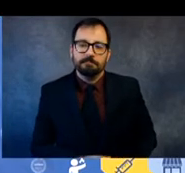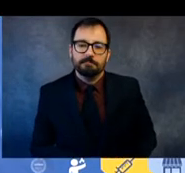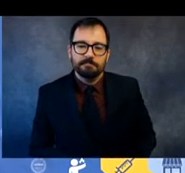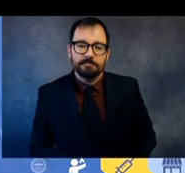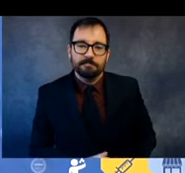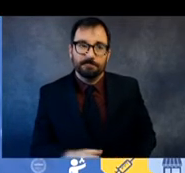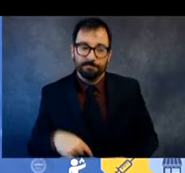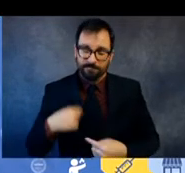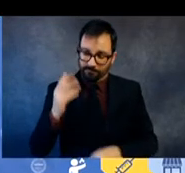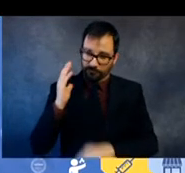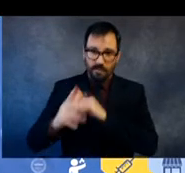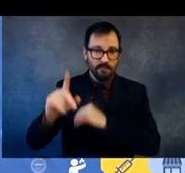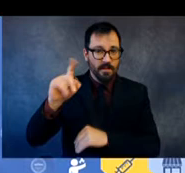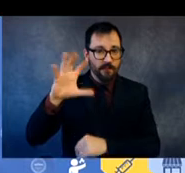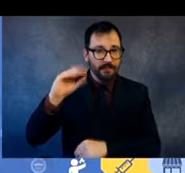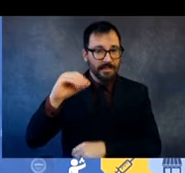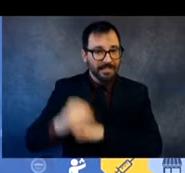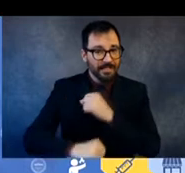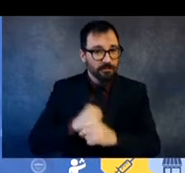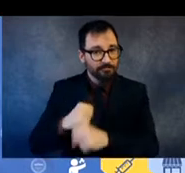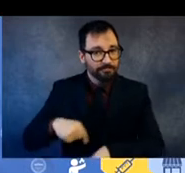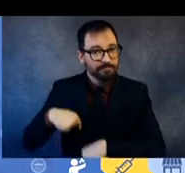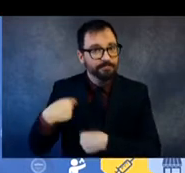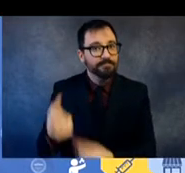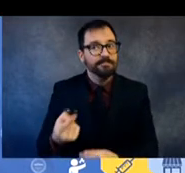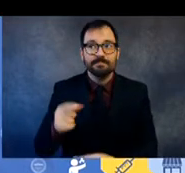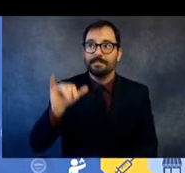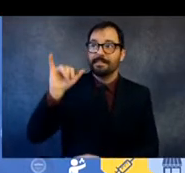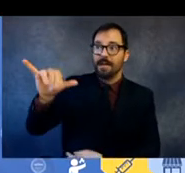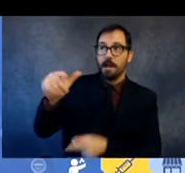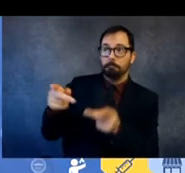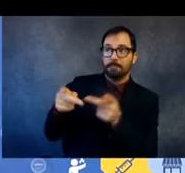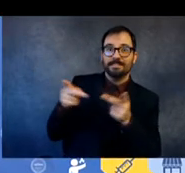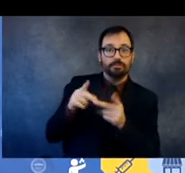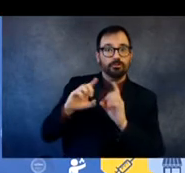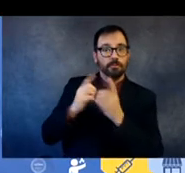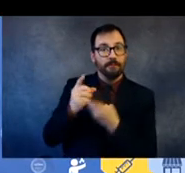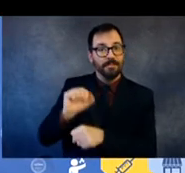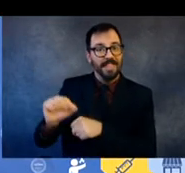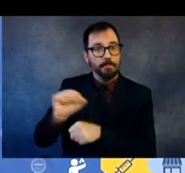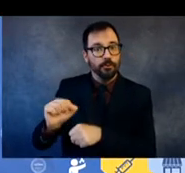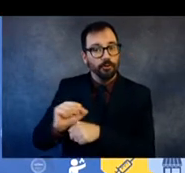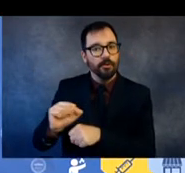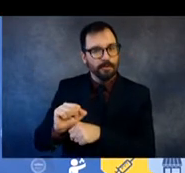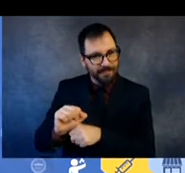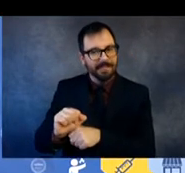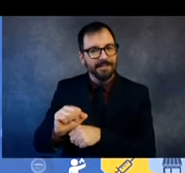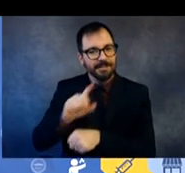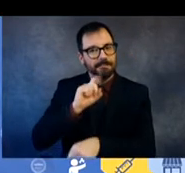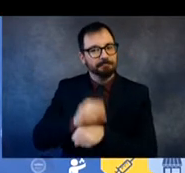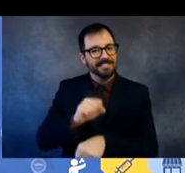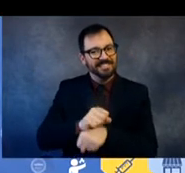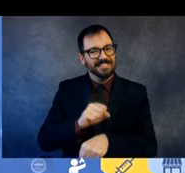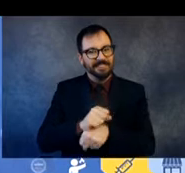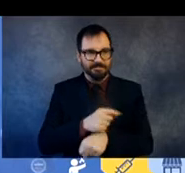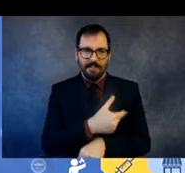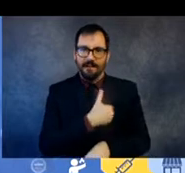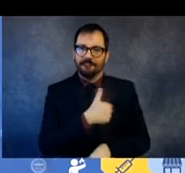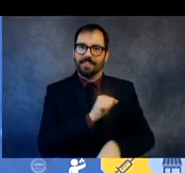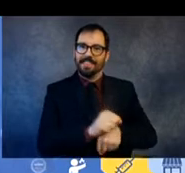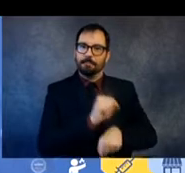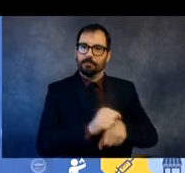think it's been a long time, probably more than 150 years since we've had a